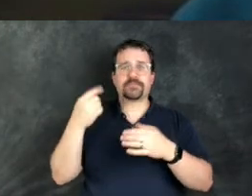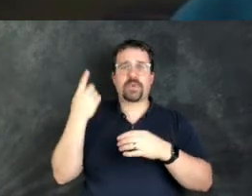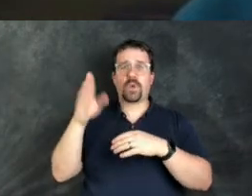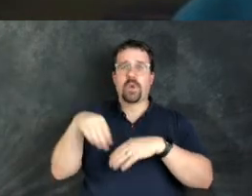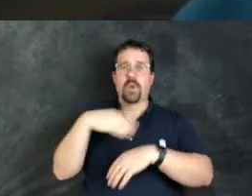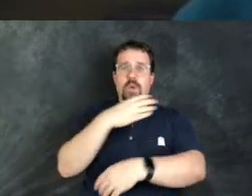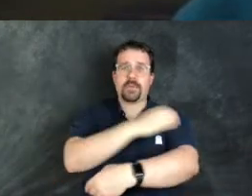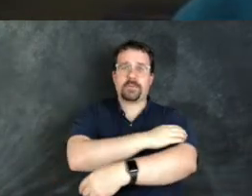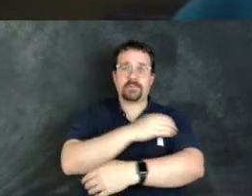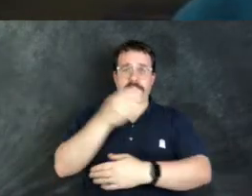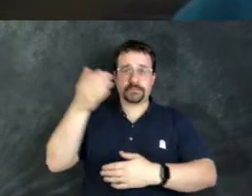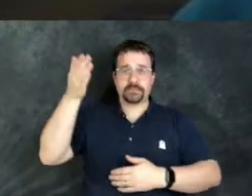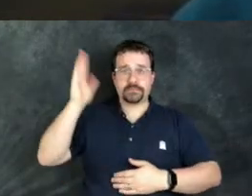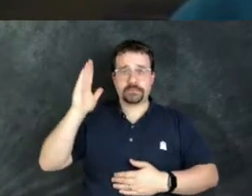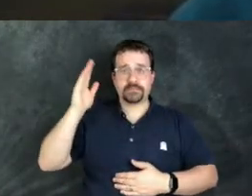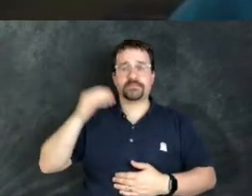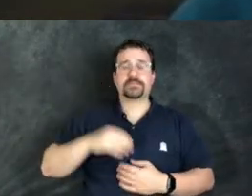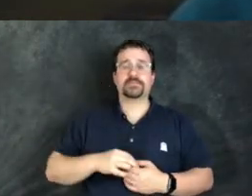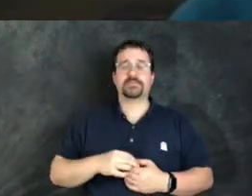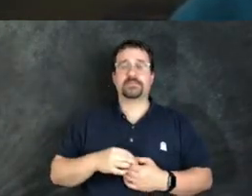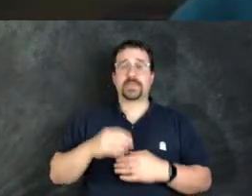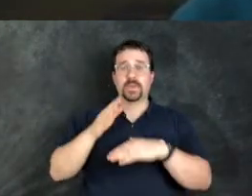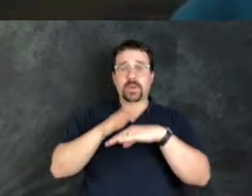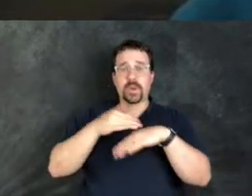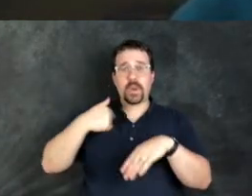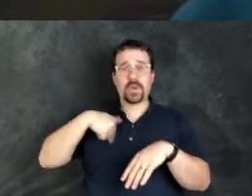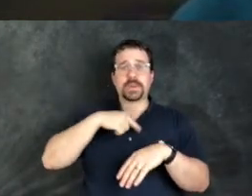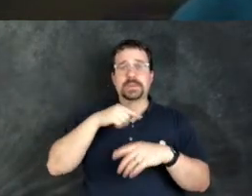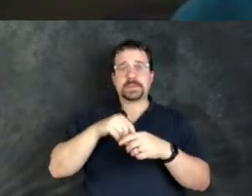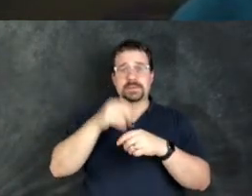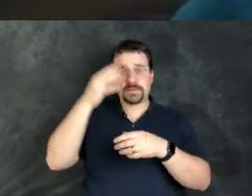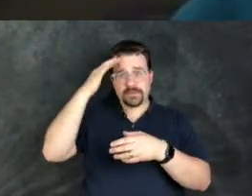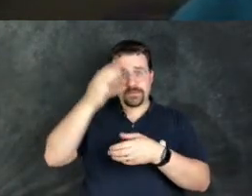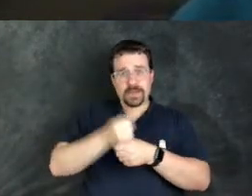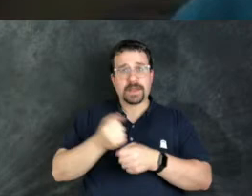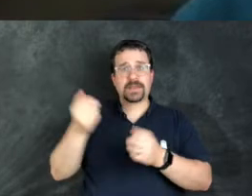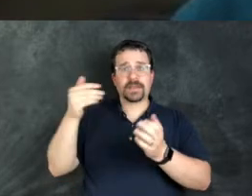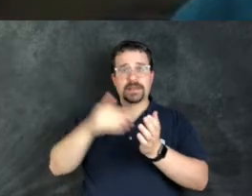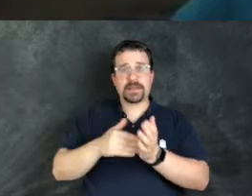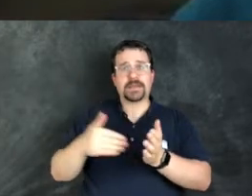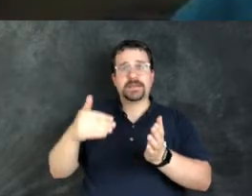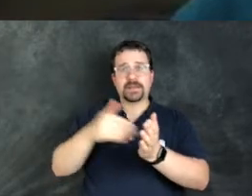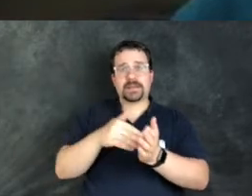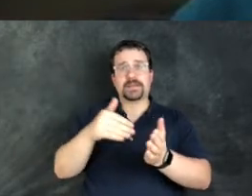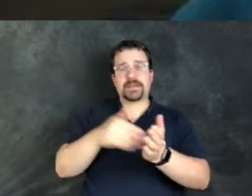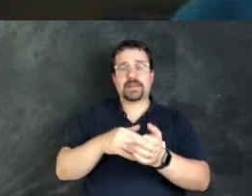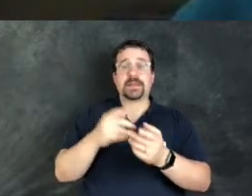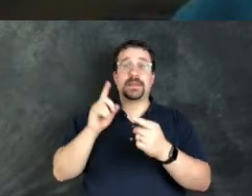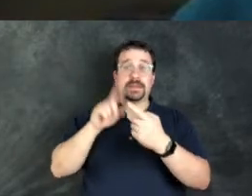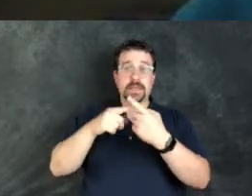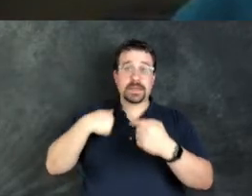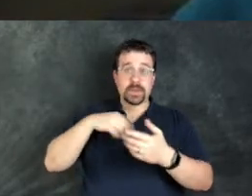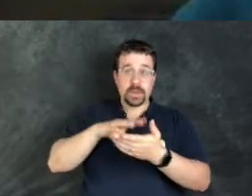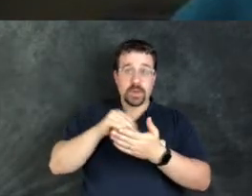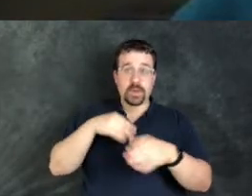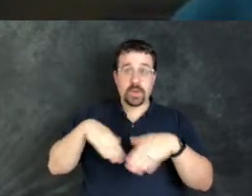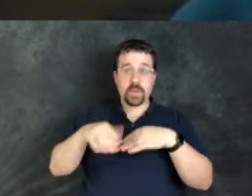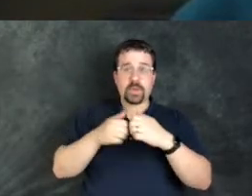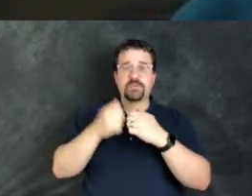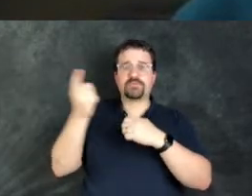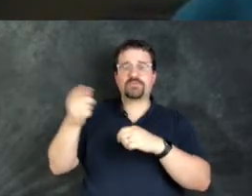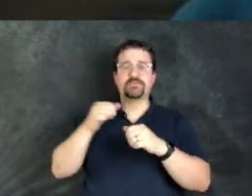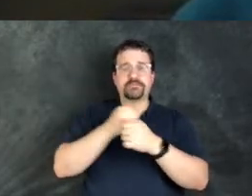ever-present, all-powerful God. Call us out in faith again and again until we learn to walk with you